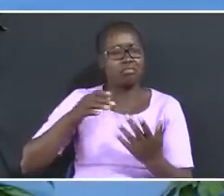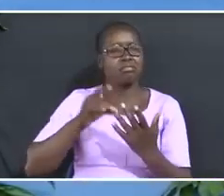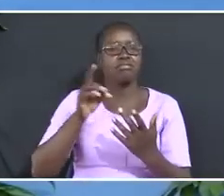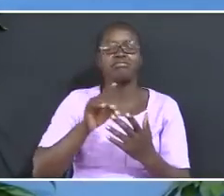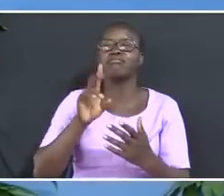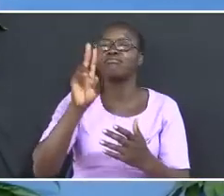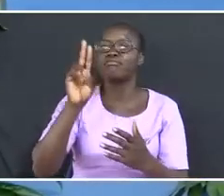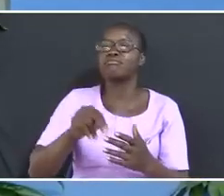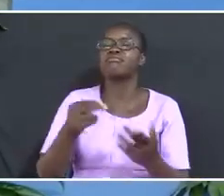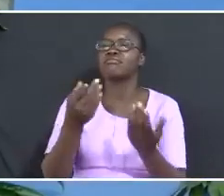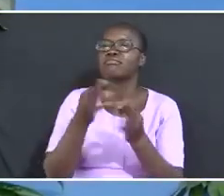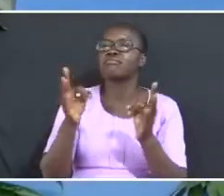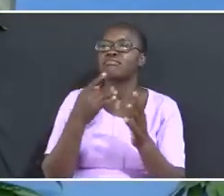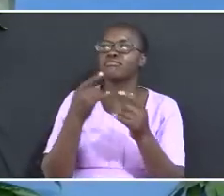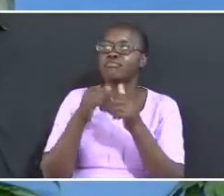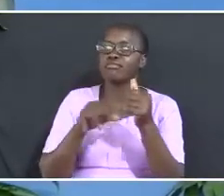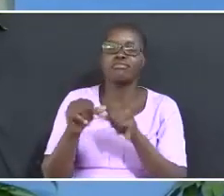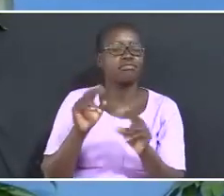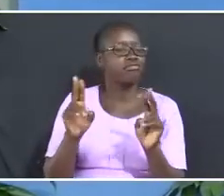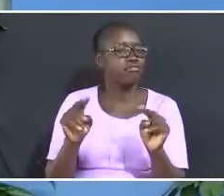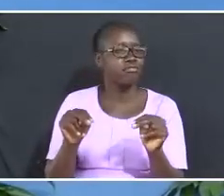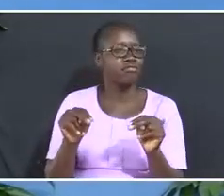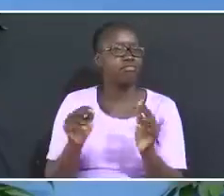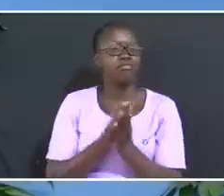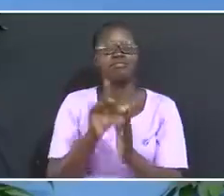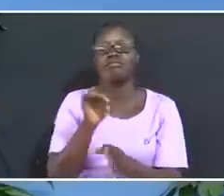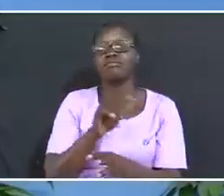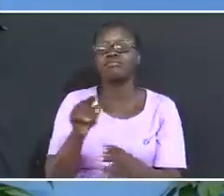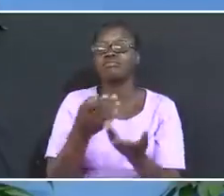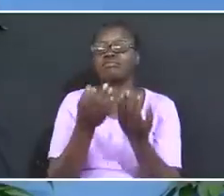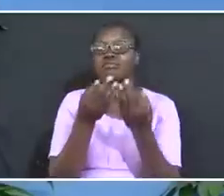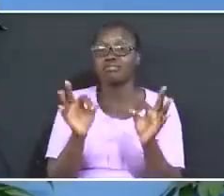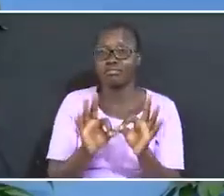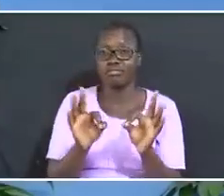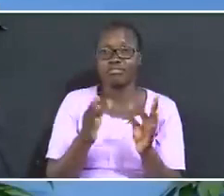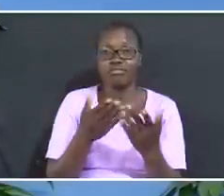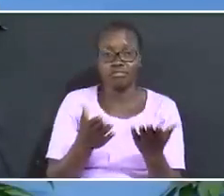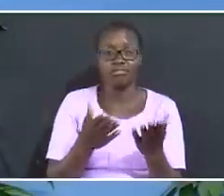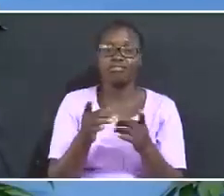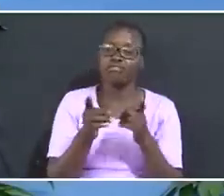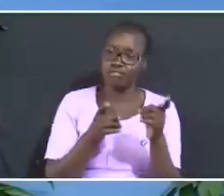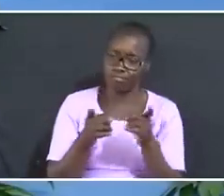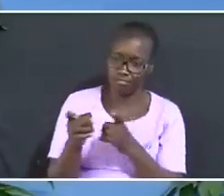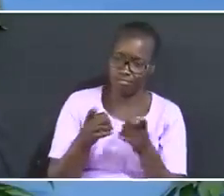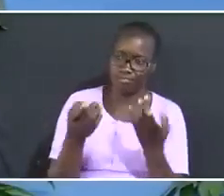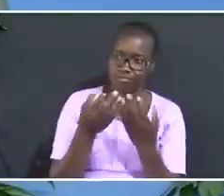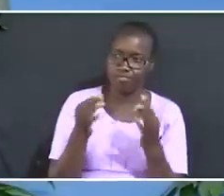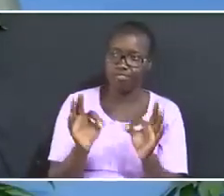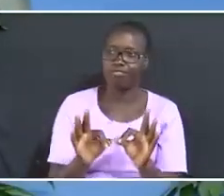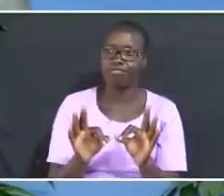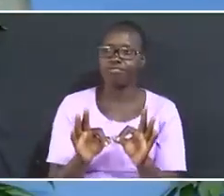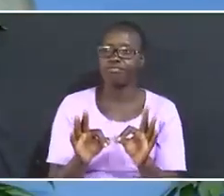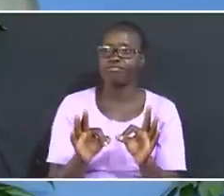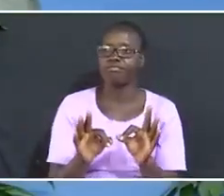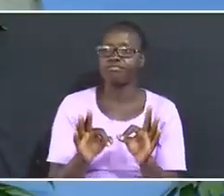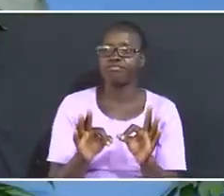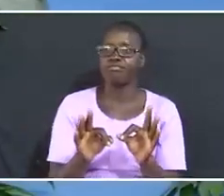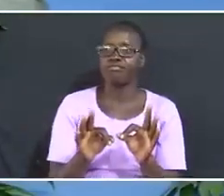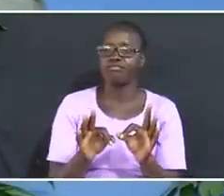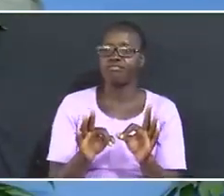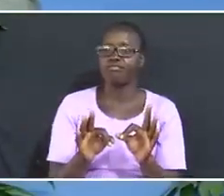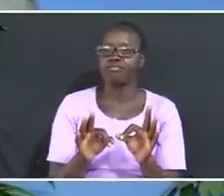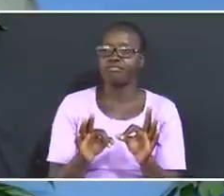the freedom we are talking about. That's wrong kind of freedom. Here is regulated freedom. Regulated